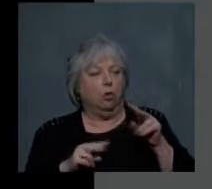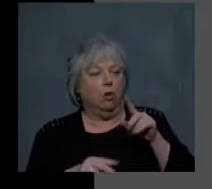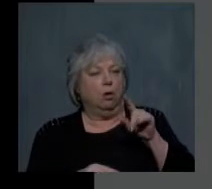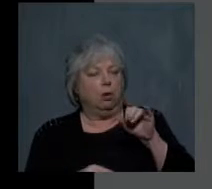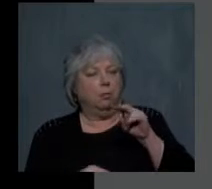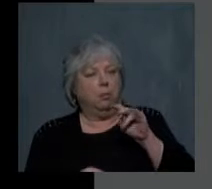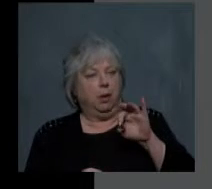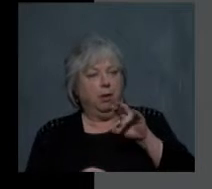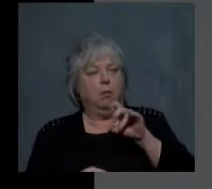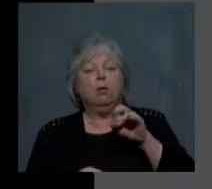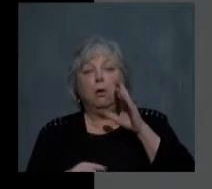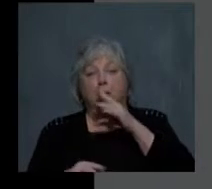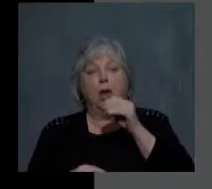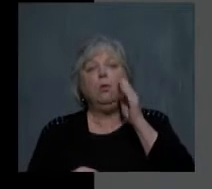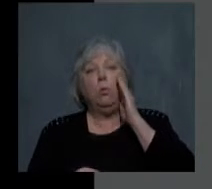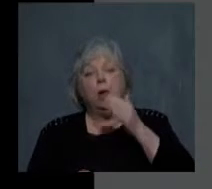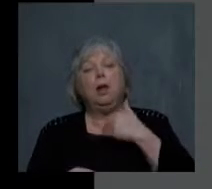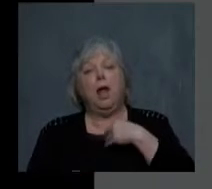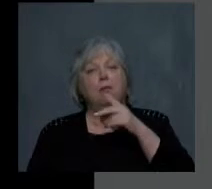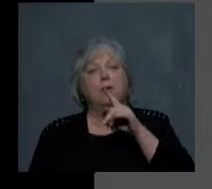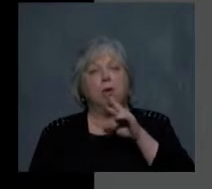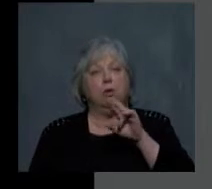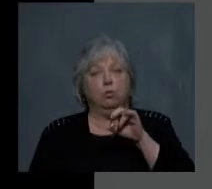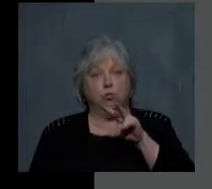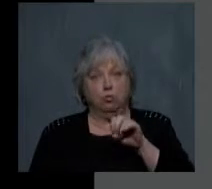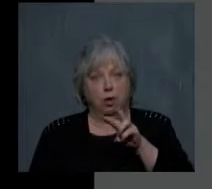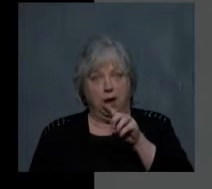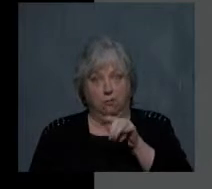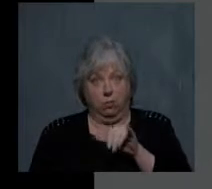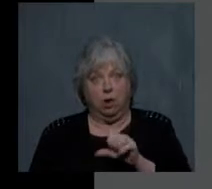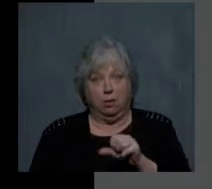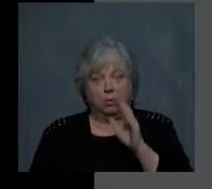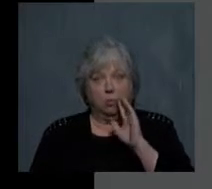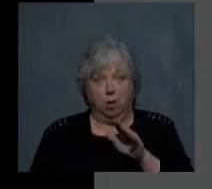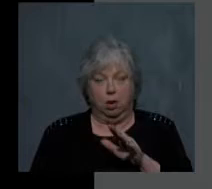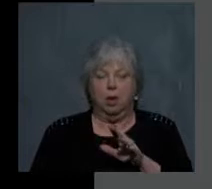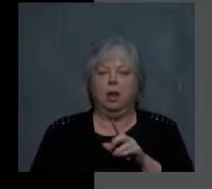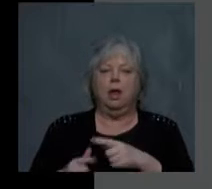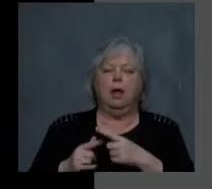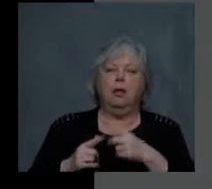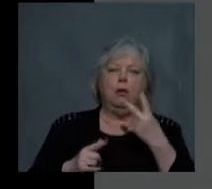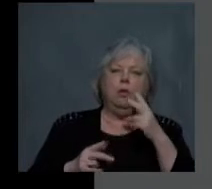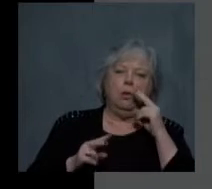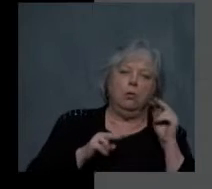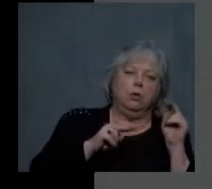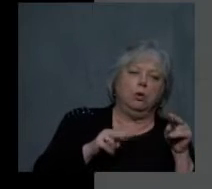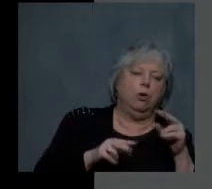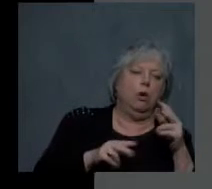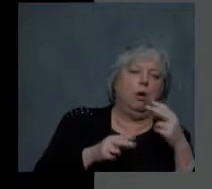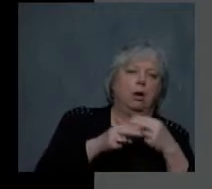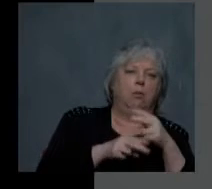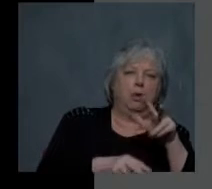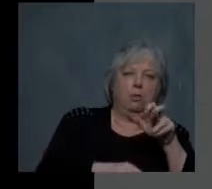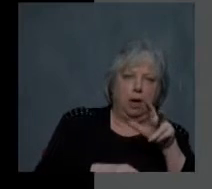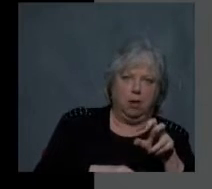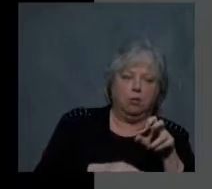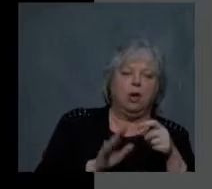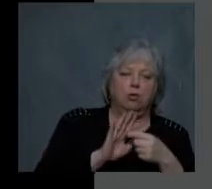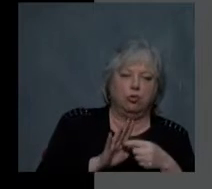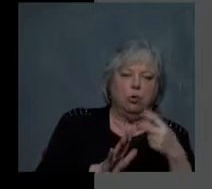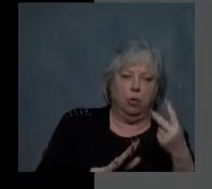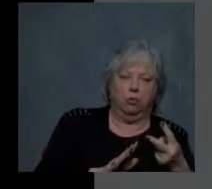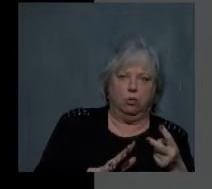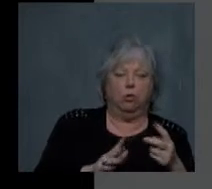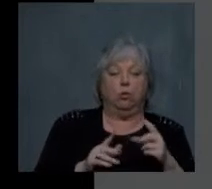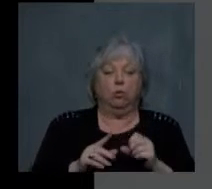driveways, and we show them on the plat. Right. And then 2 fronting on 300, and those driveways are shown. So the Right.